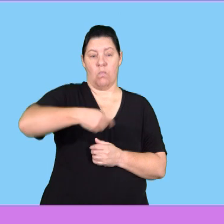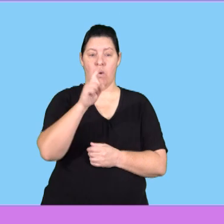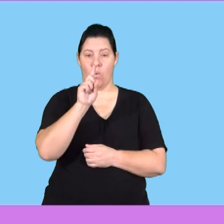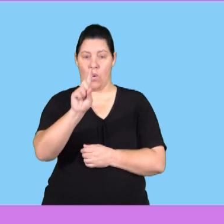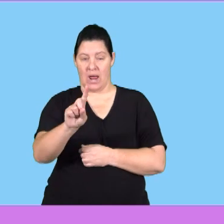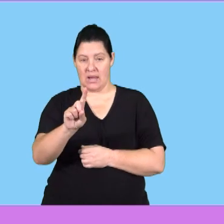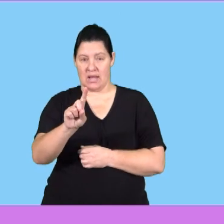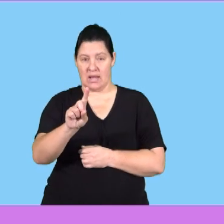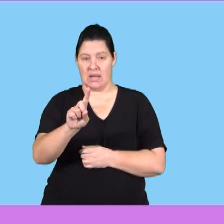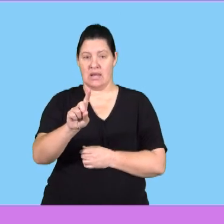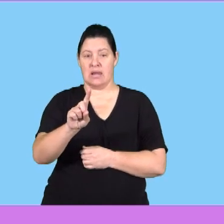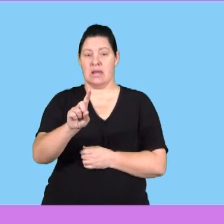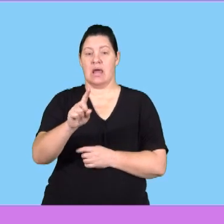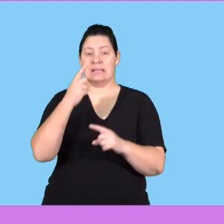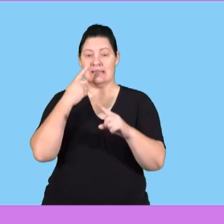8,1